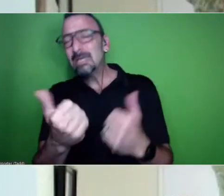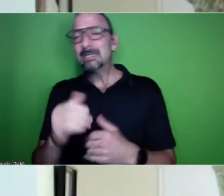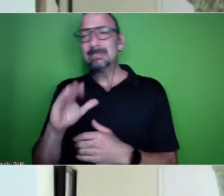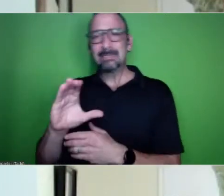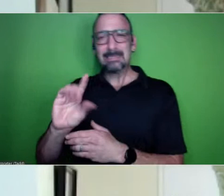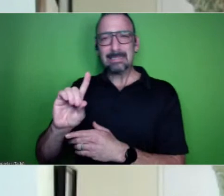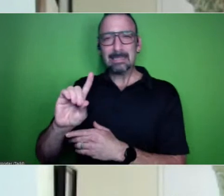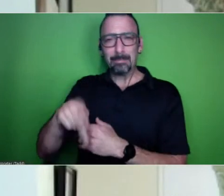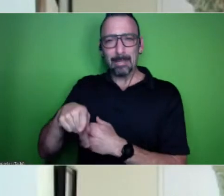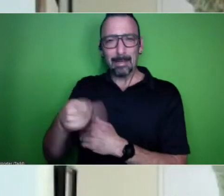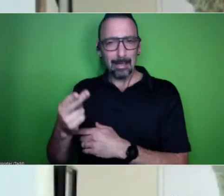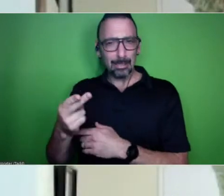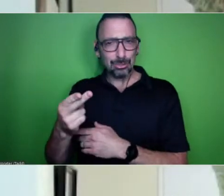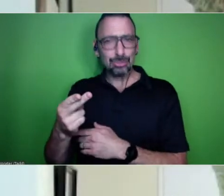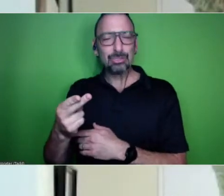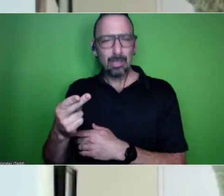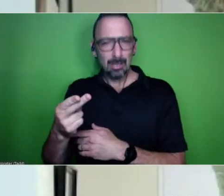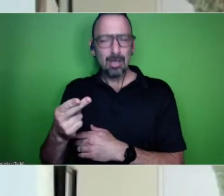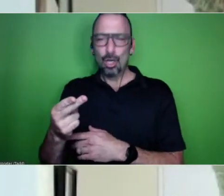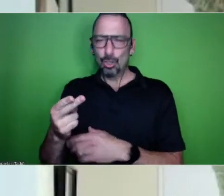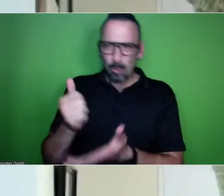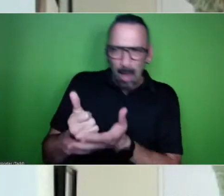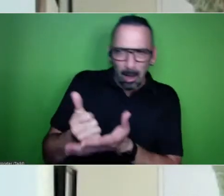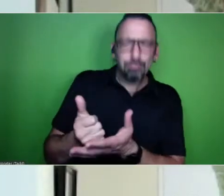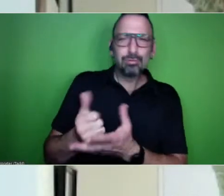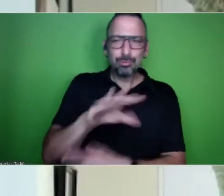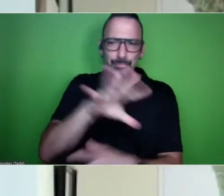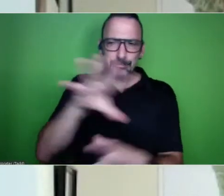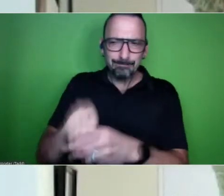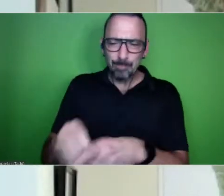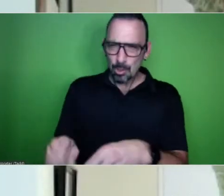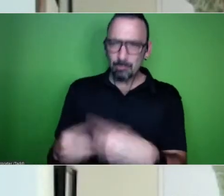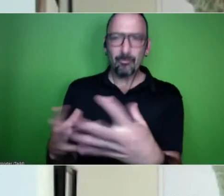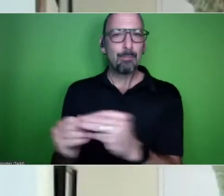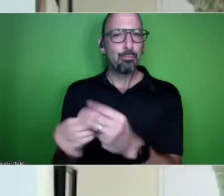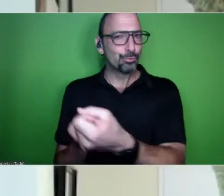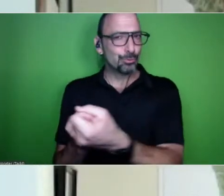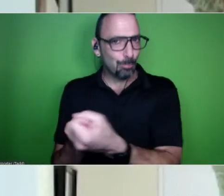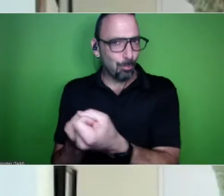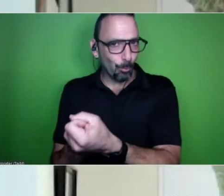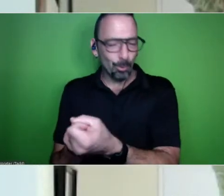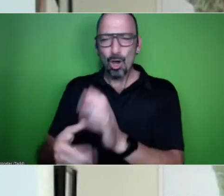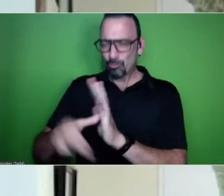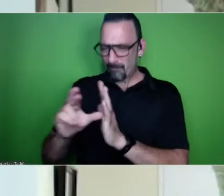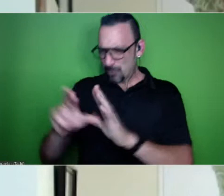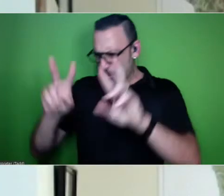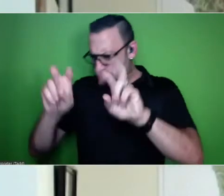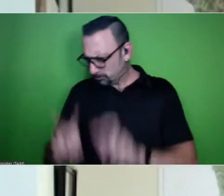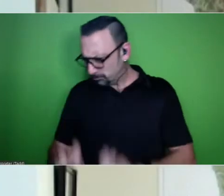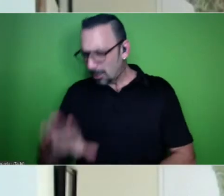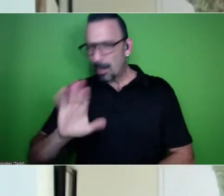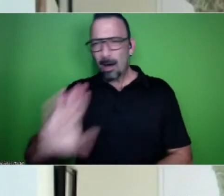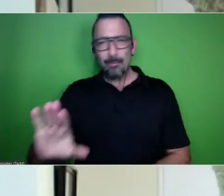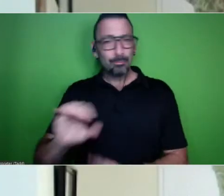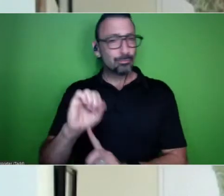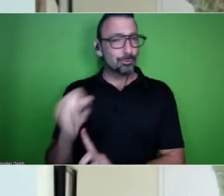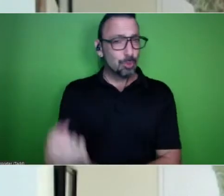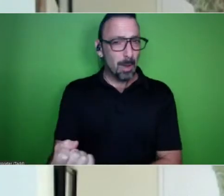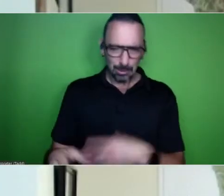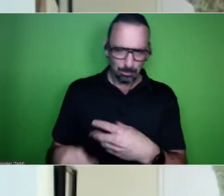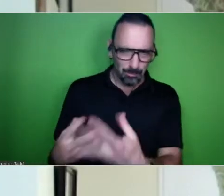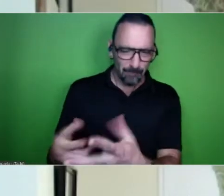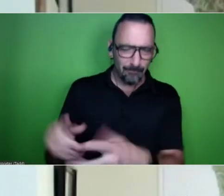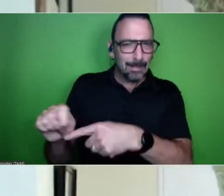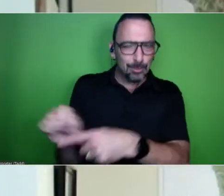Healthcare Acquired Infection Division to give them, to review their situation and give them some